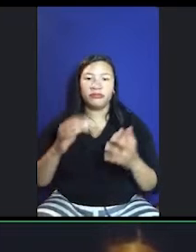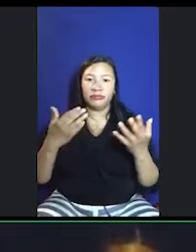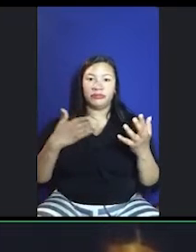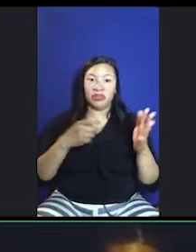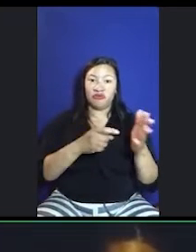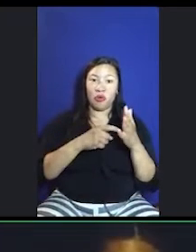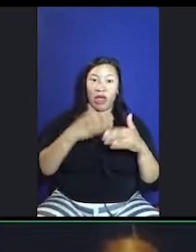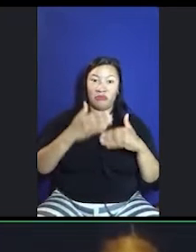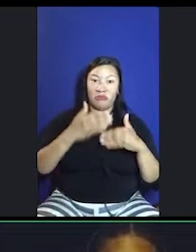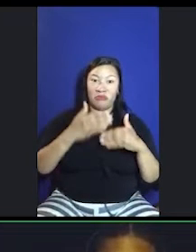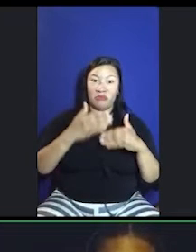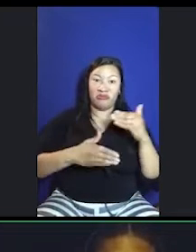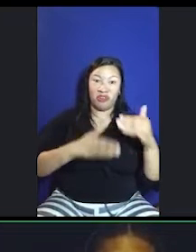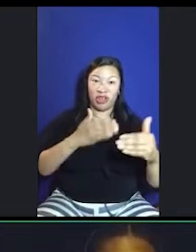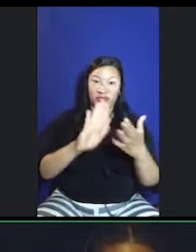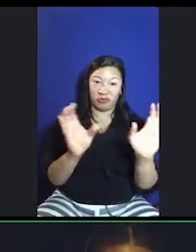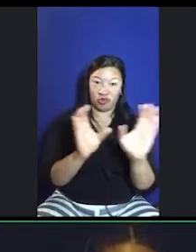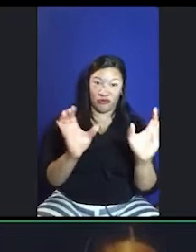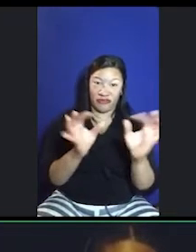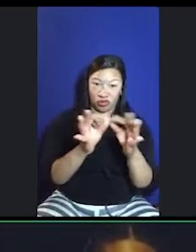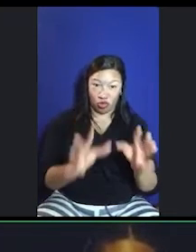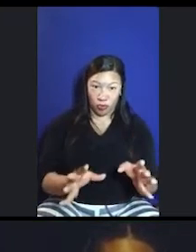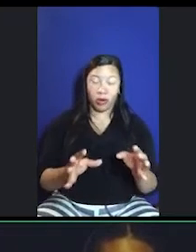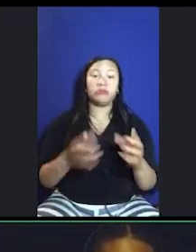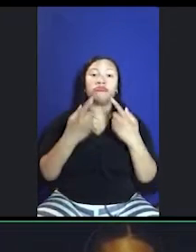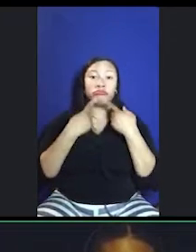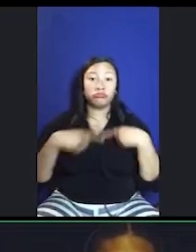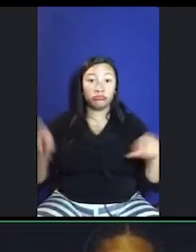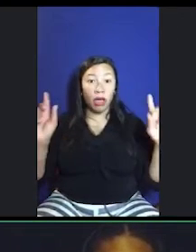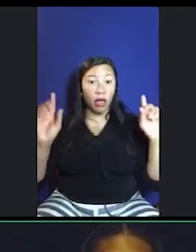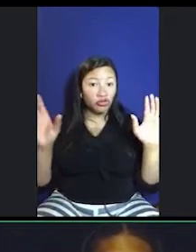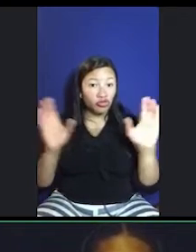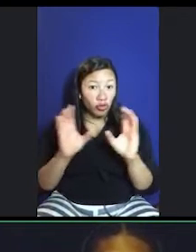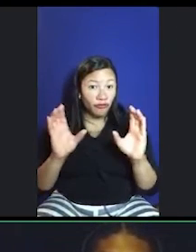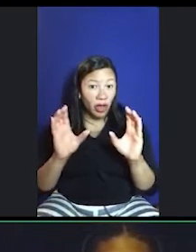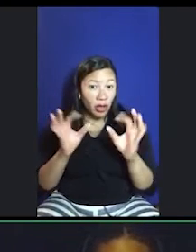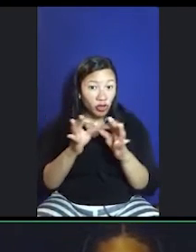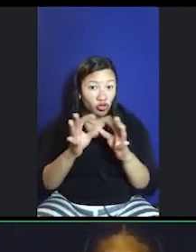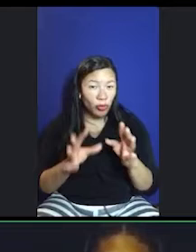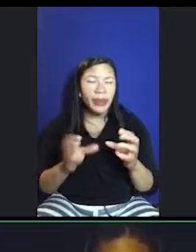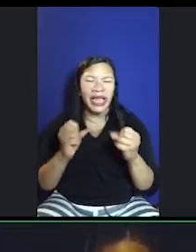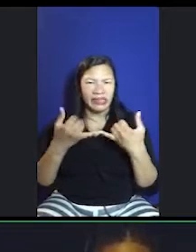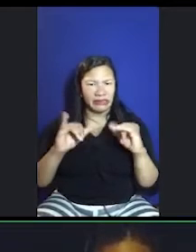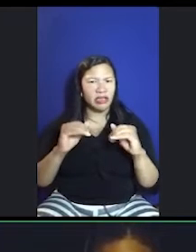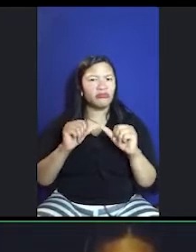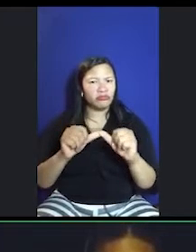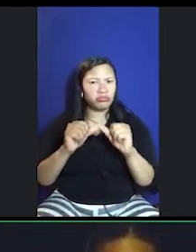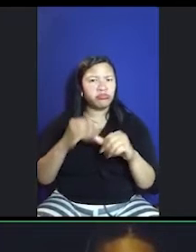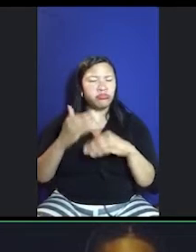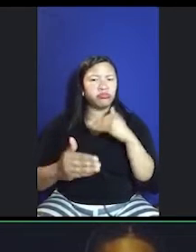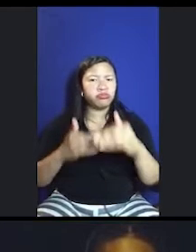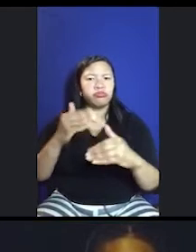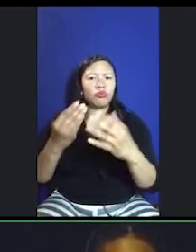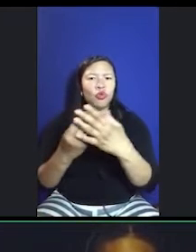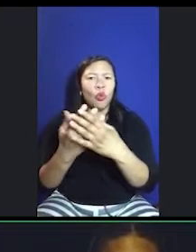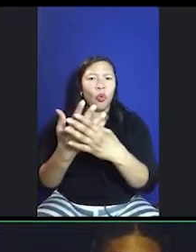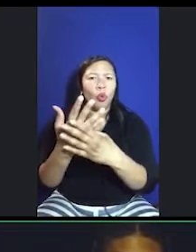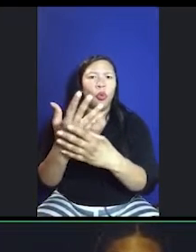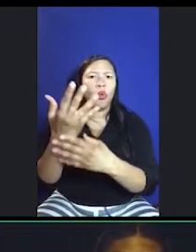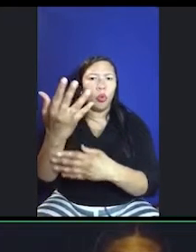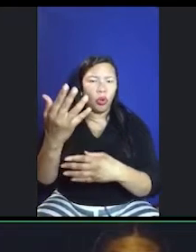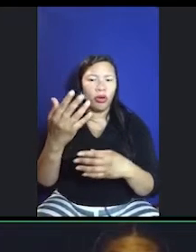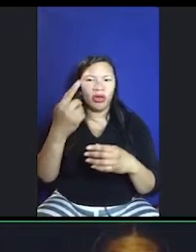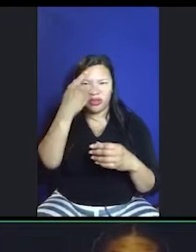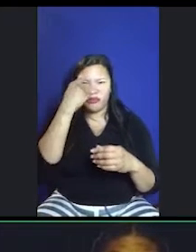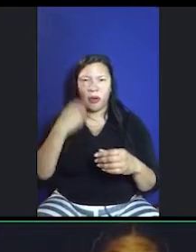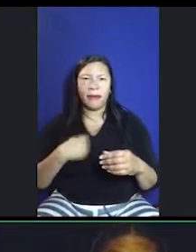beast in itself. Once you get certified, you can still keep going and going. But for me, that's